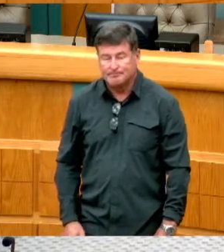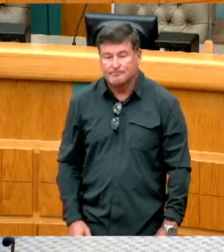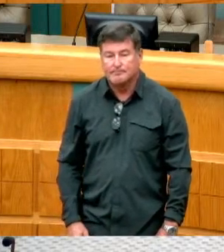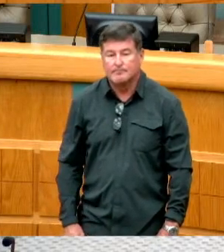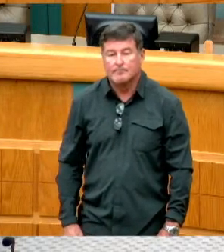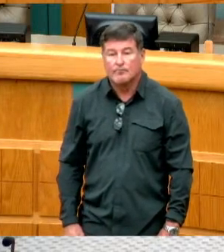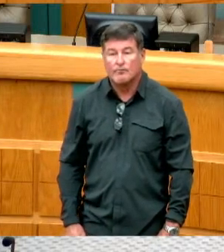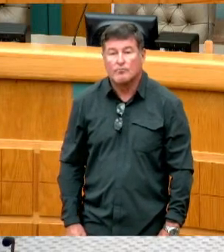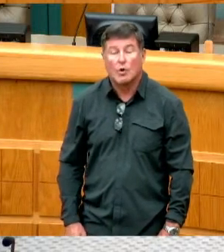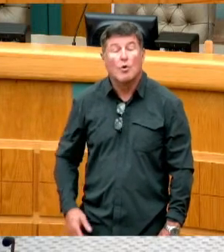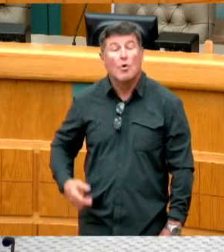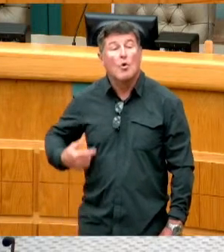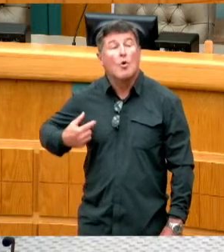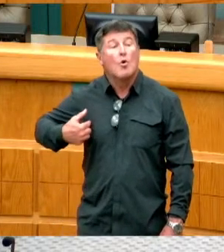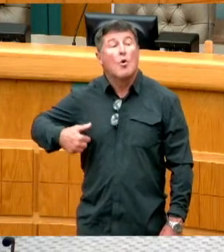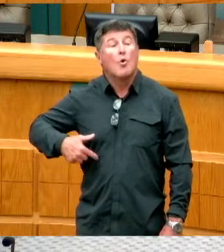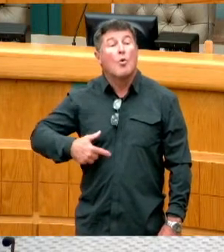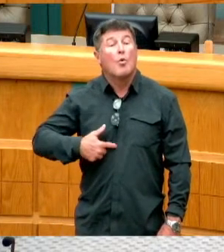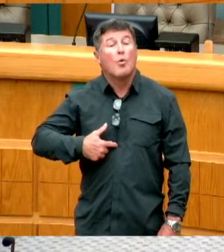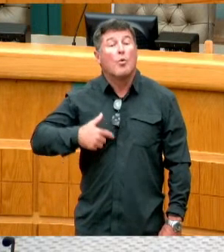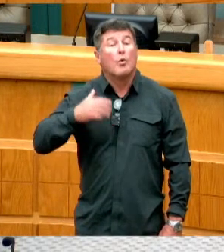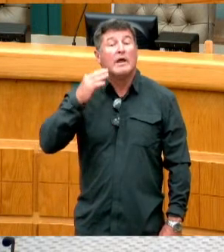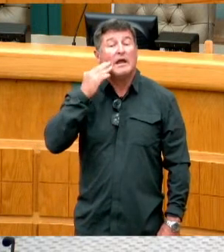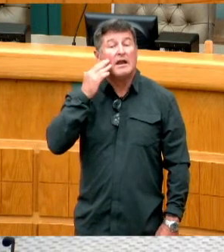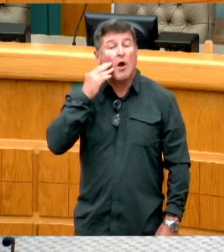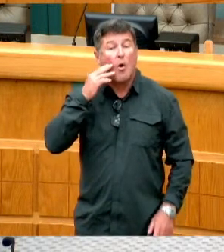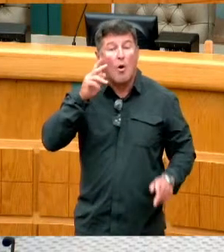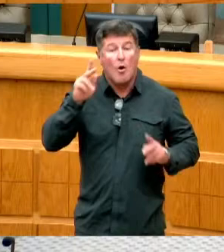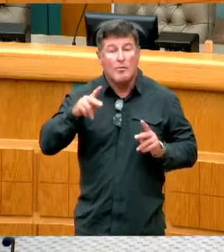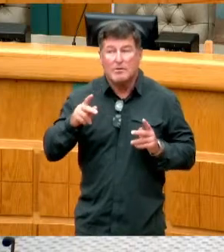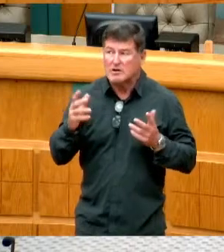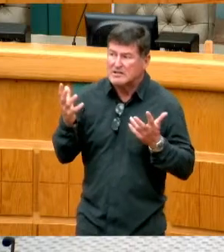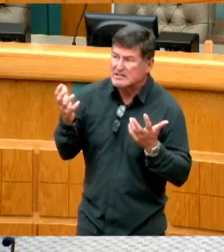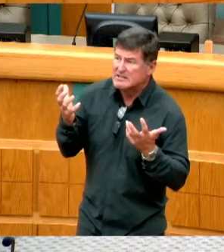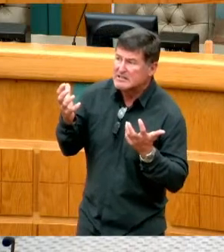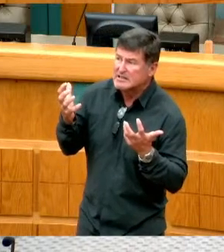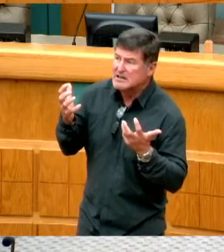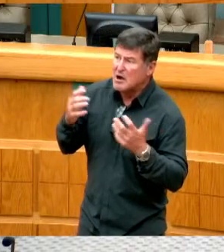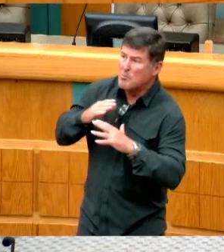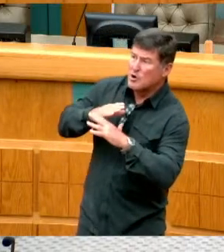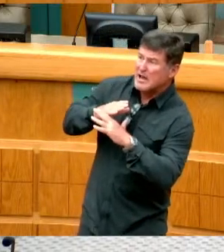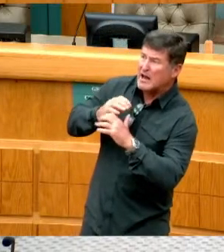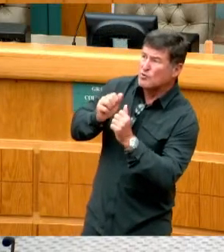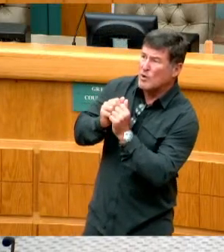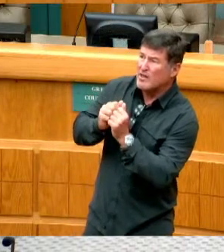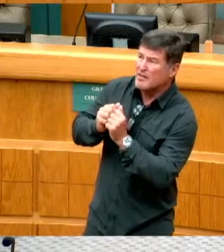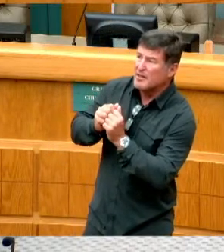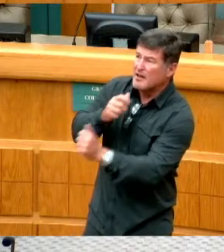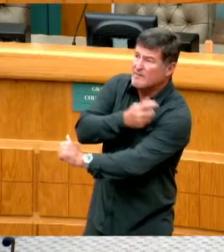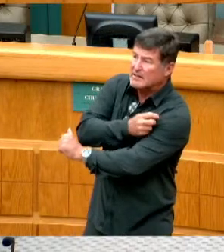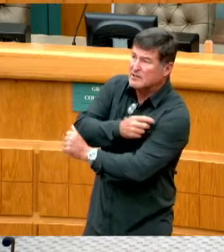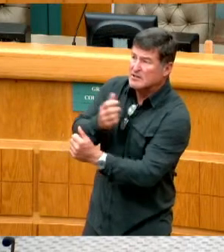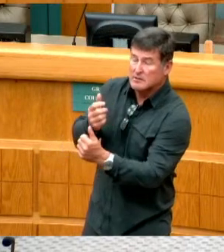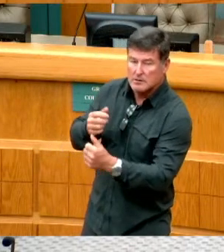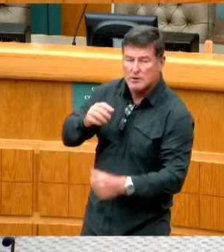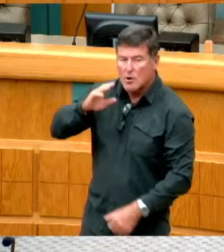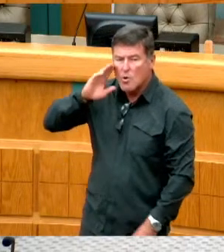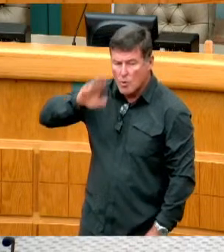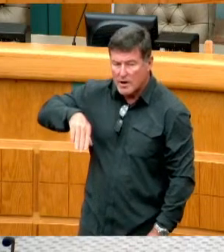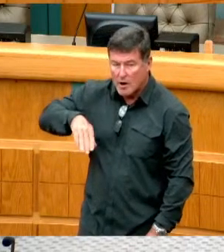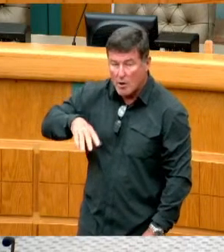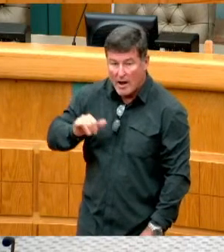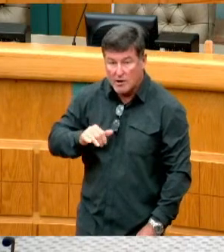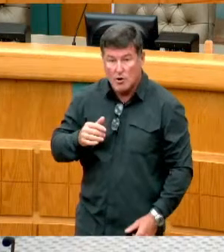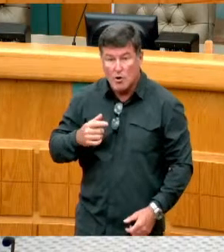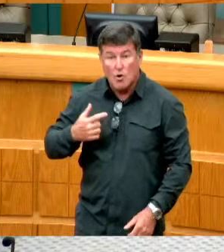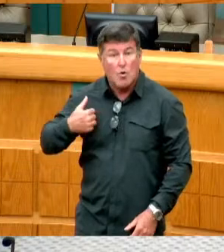We know that you are counting on this vaccine to protect you. But more importantly, you're counting on us to get it to you